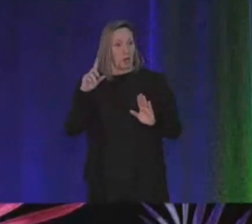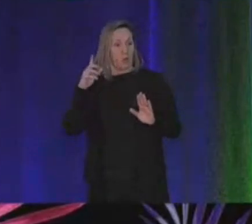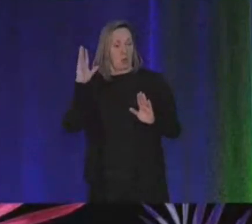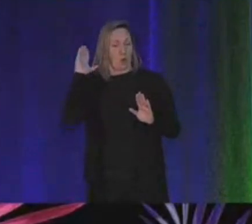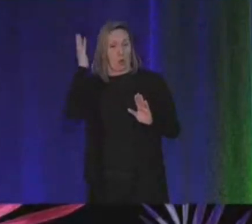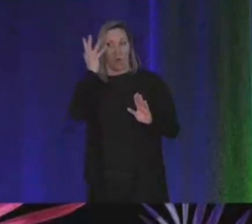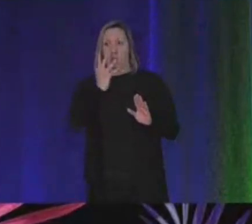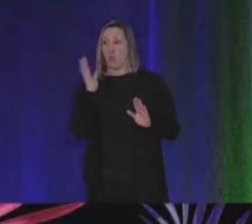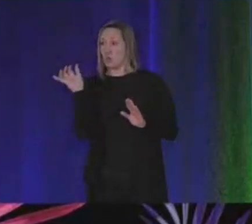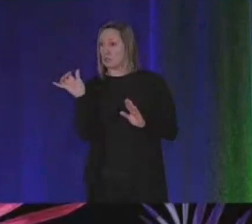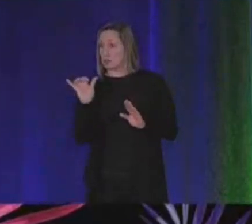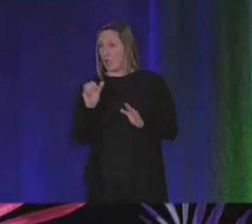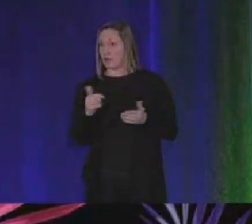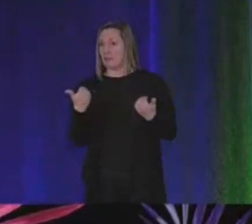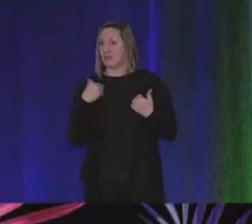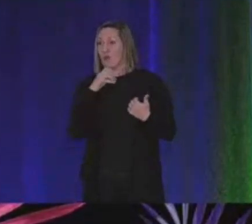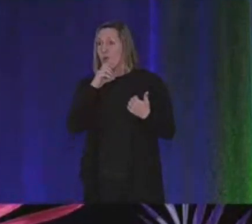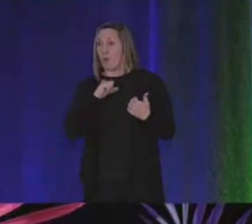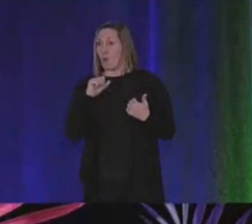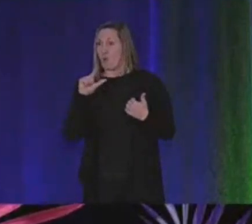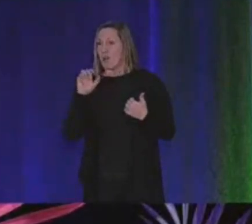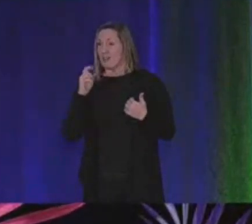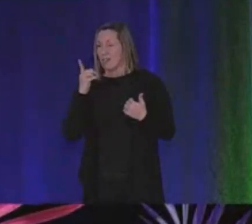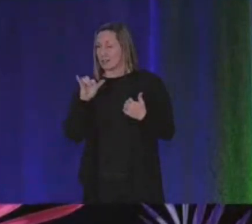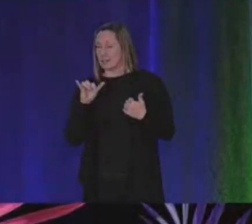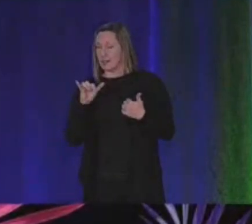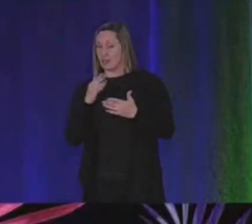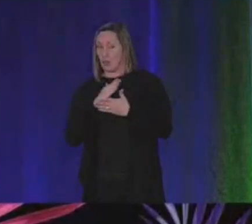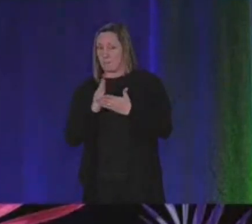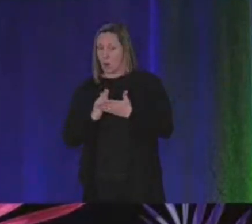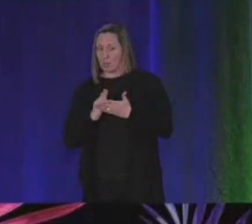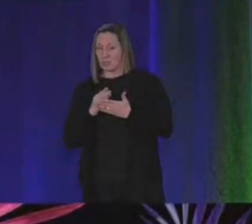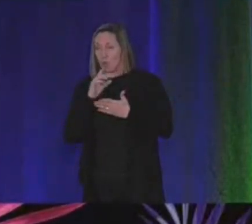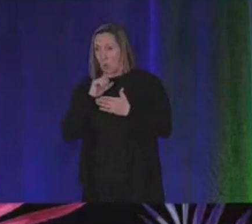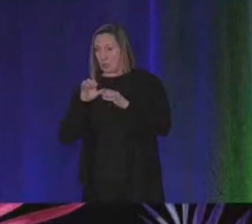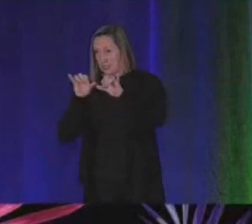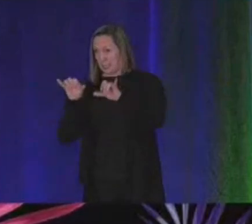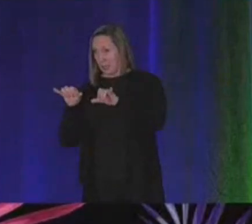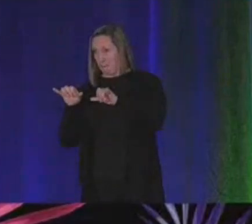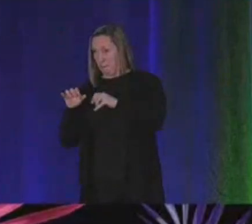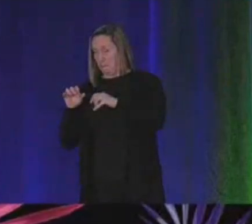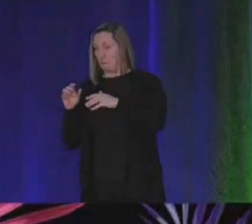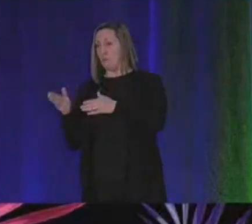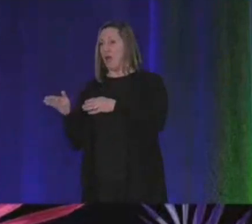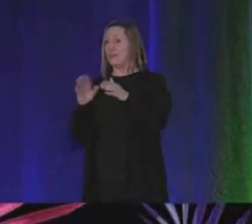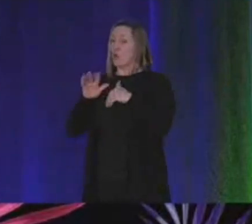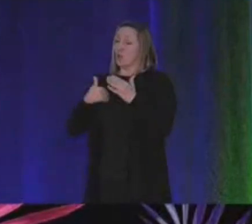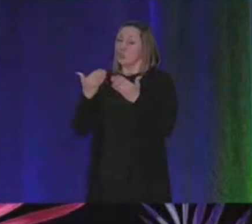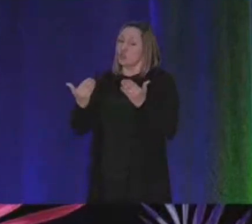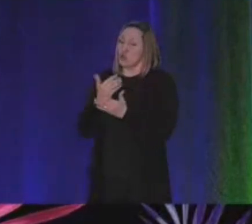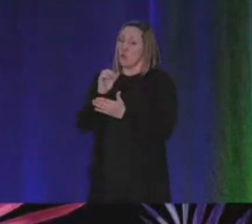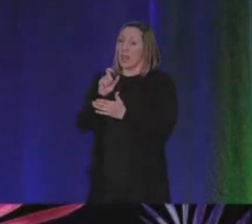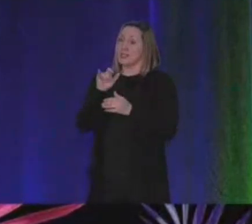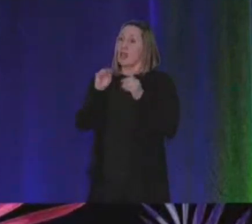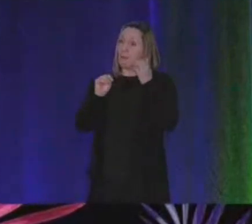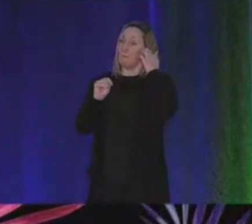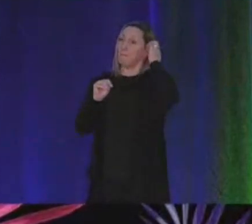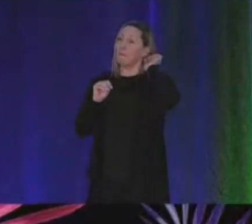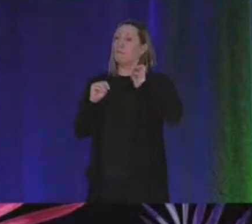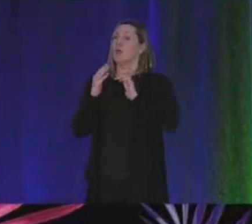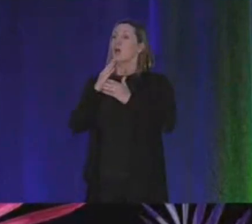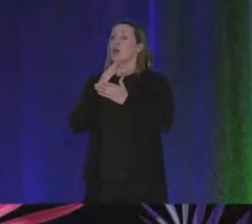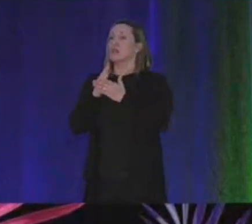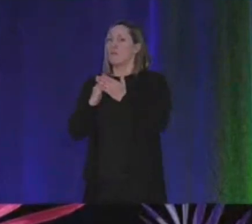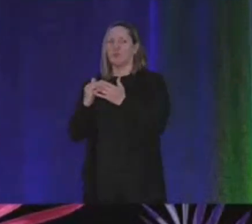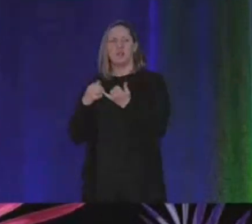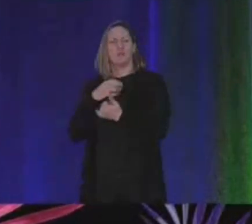this has your old legacy components, right? Mm-hmm. Yeah. And your old design system and all your new Axiom components. Just curious, how many components do you